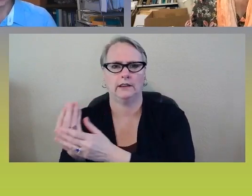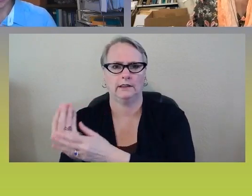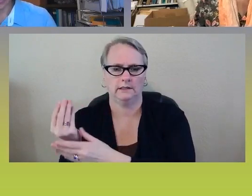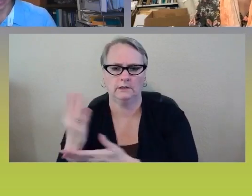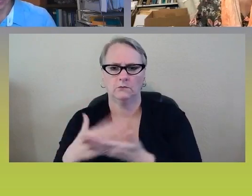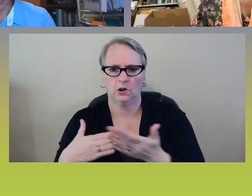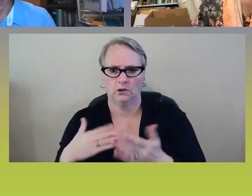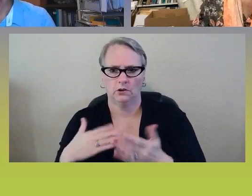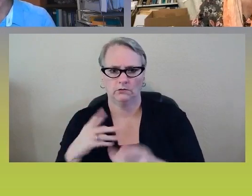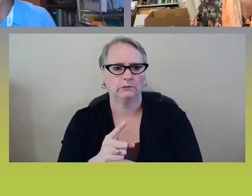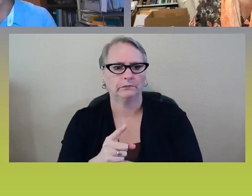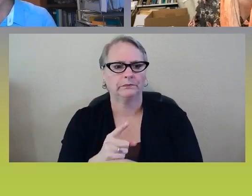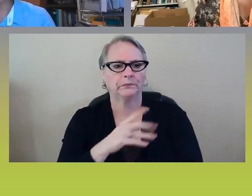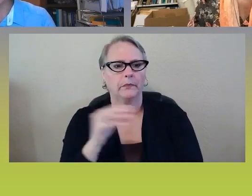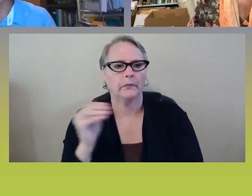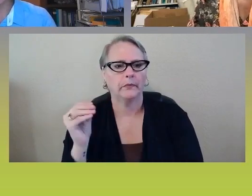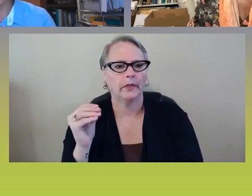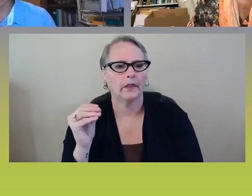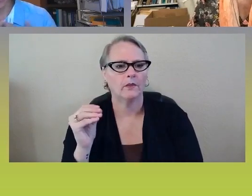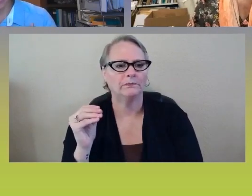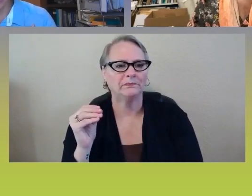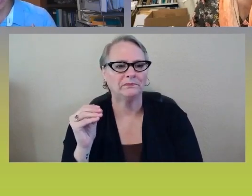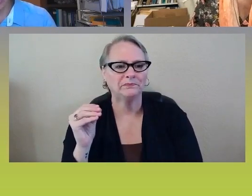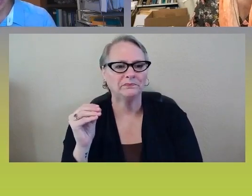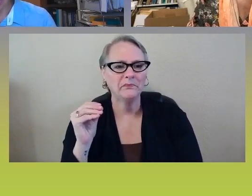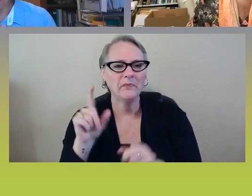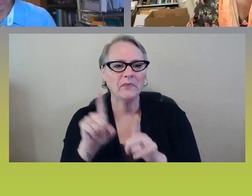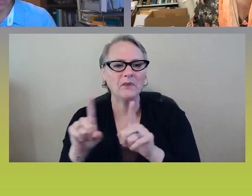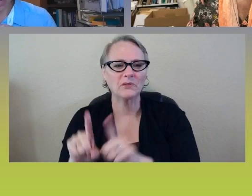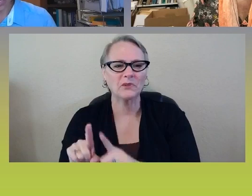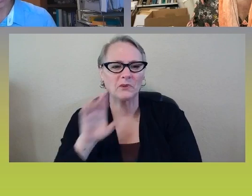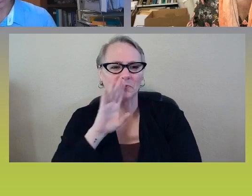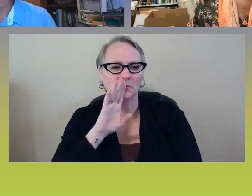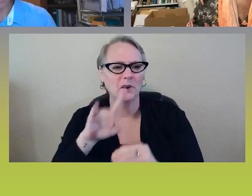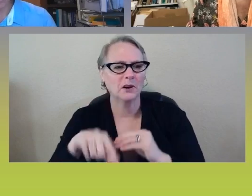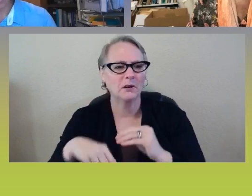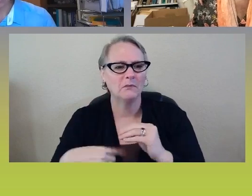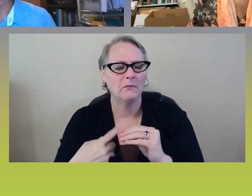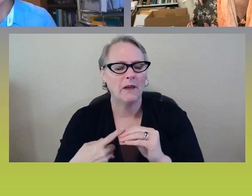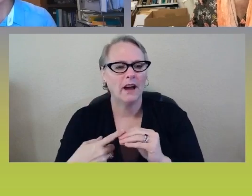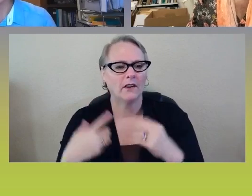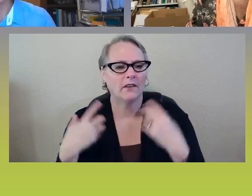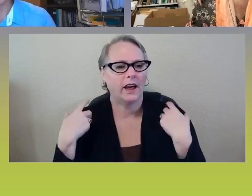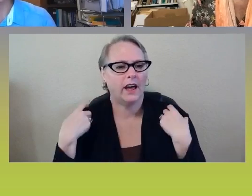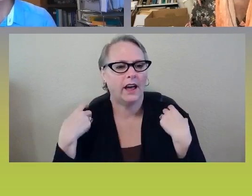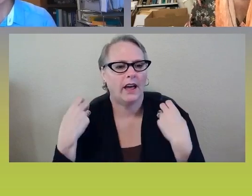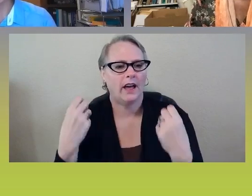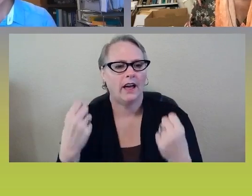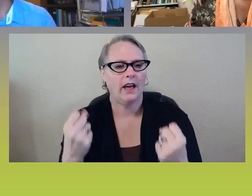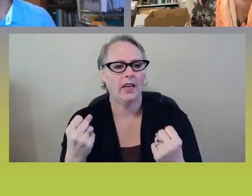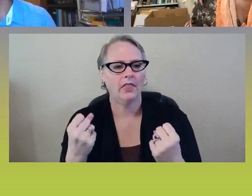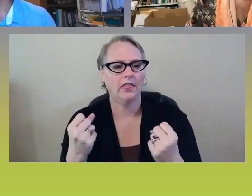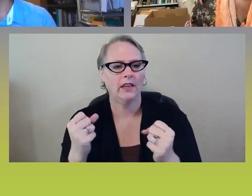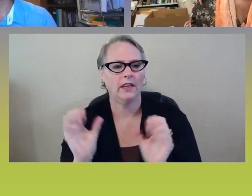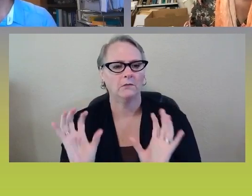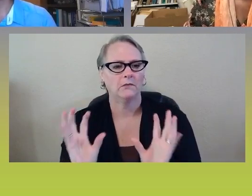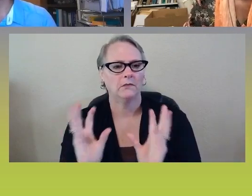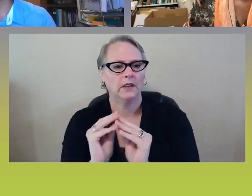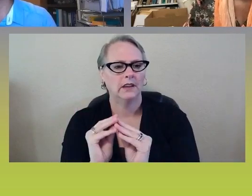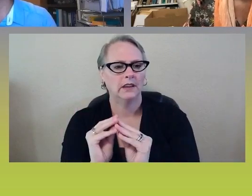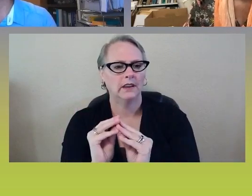in your presentation, you also talk about healthy eating, physical activity, and community gathering. Can